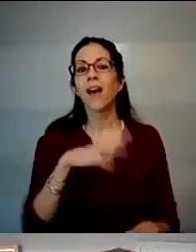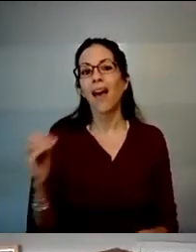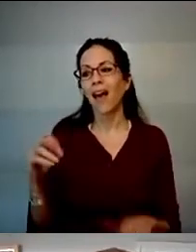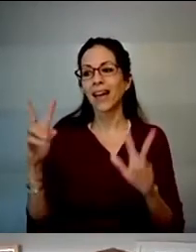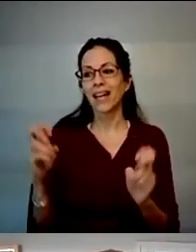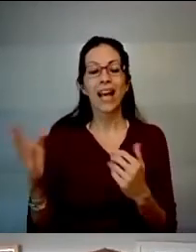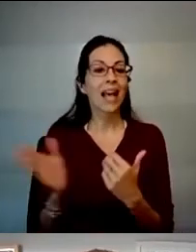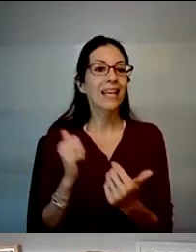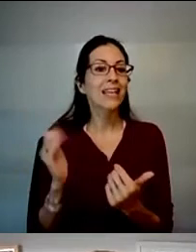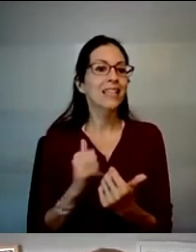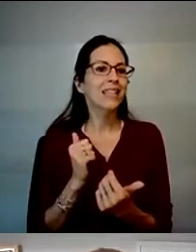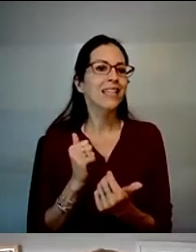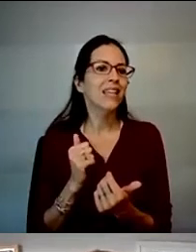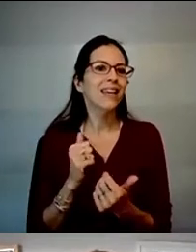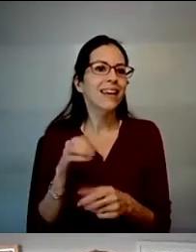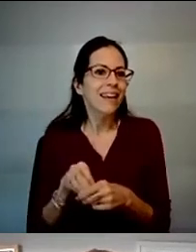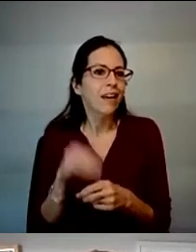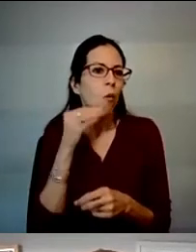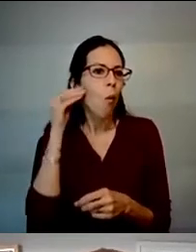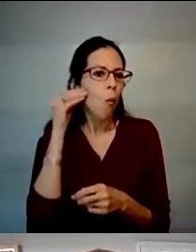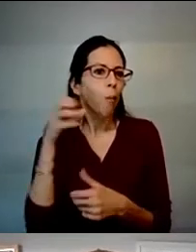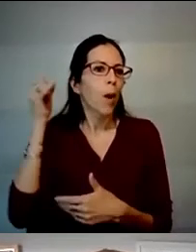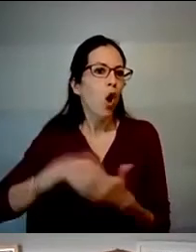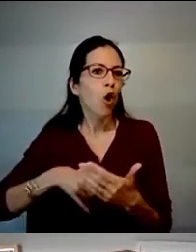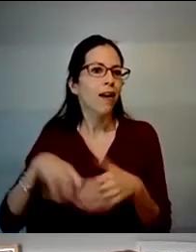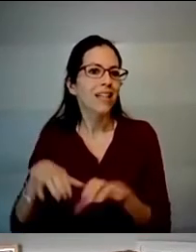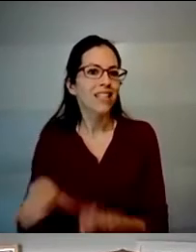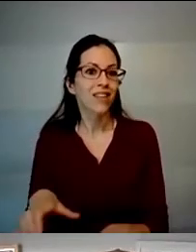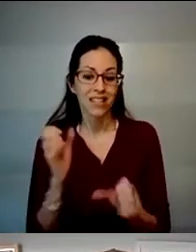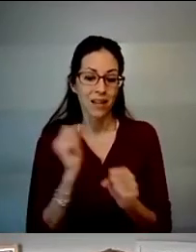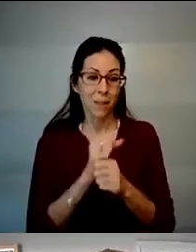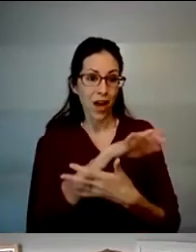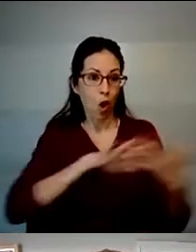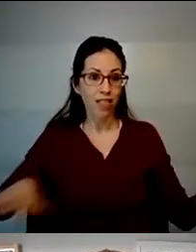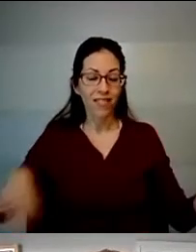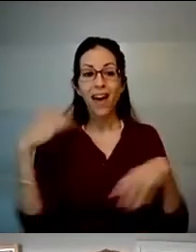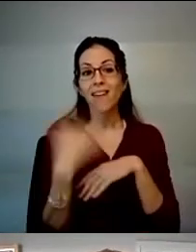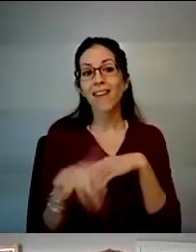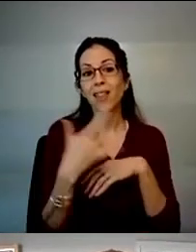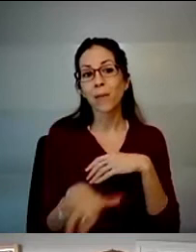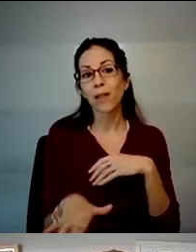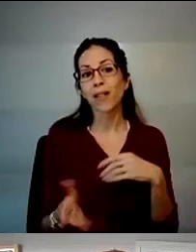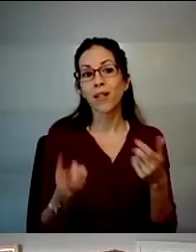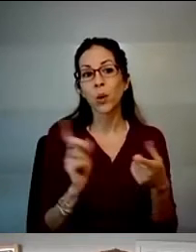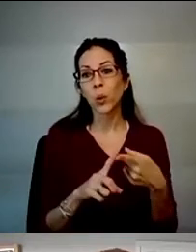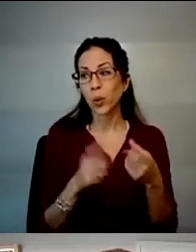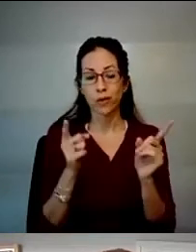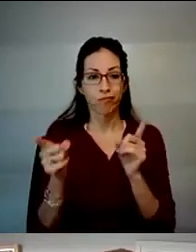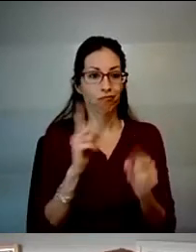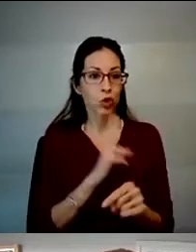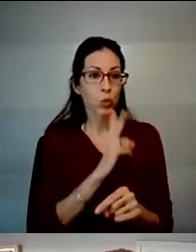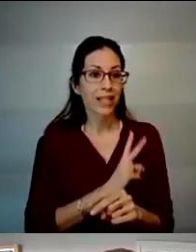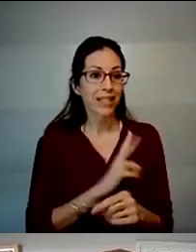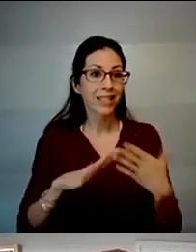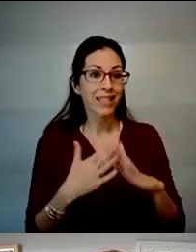home activities, and make them available to, you know, Minneapolis, St. Paul public